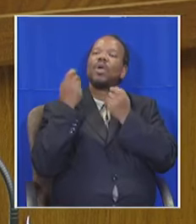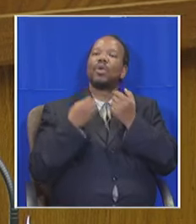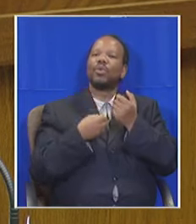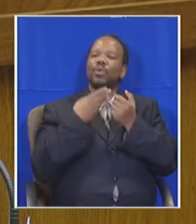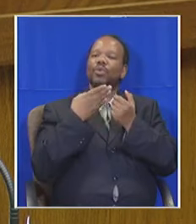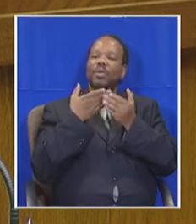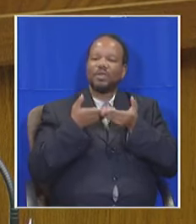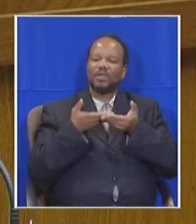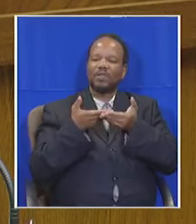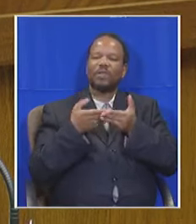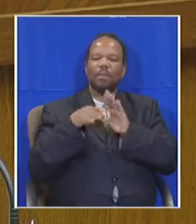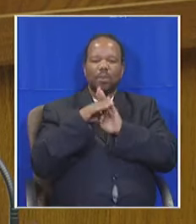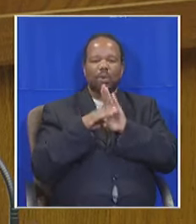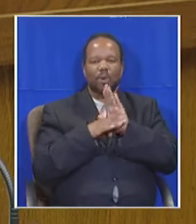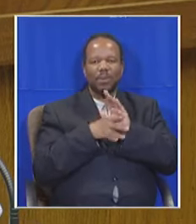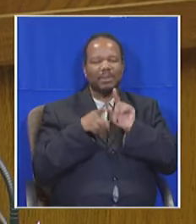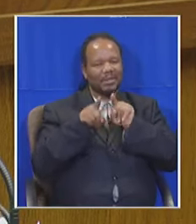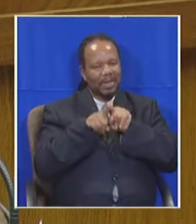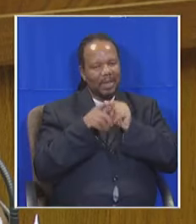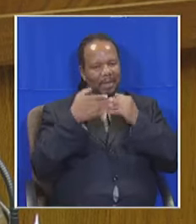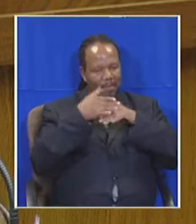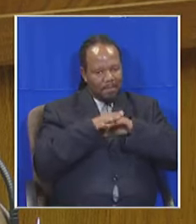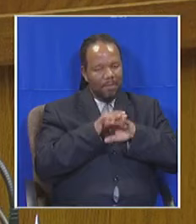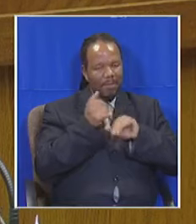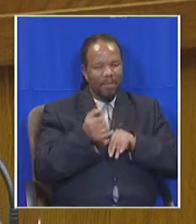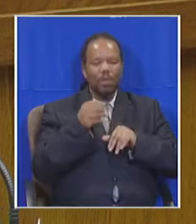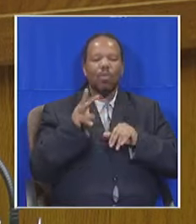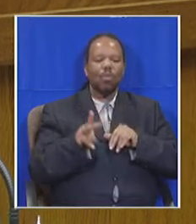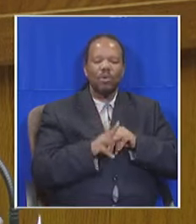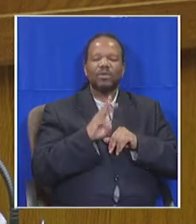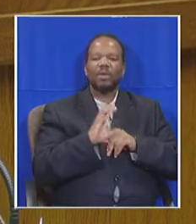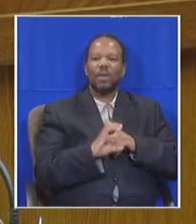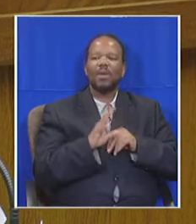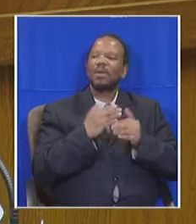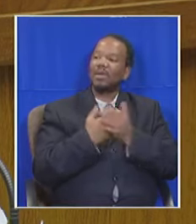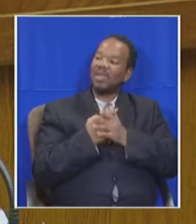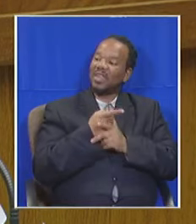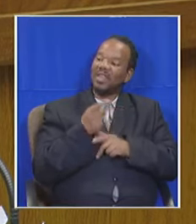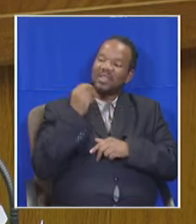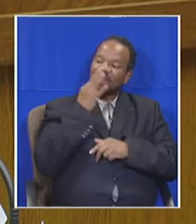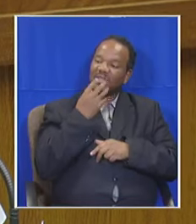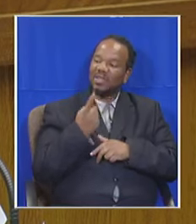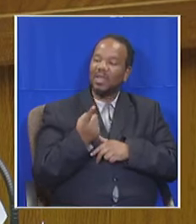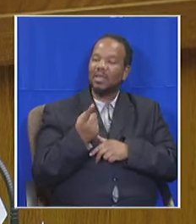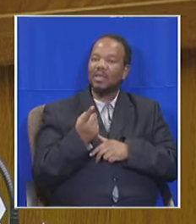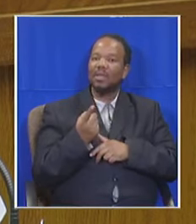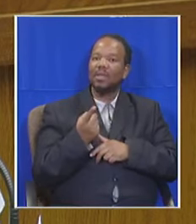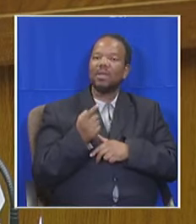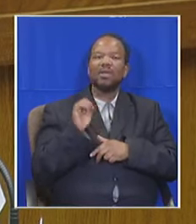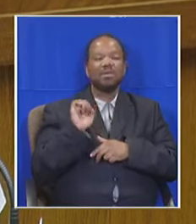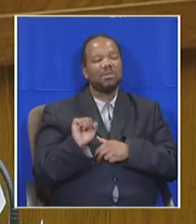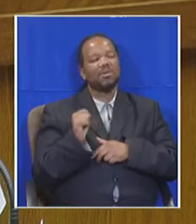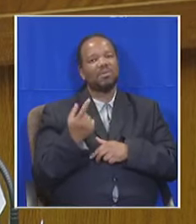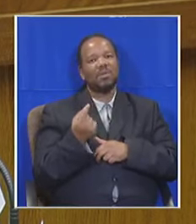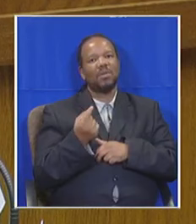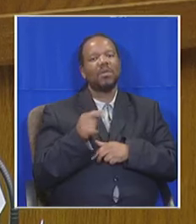is also implemented in the very same province that we are in, the Western Cape. I know they can claim that, they can claim it. NARISEC is